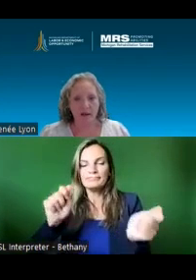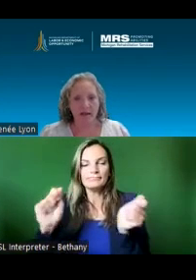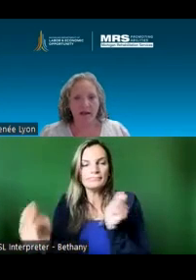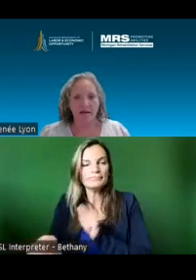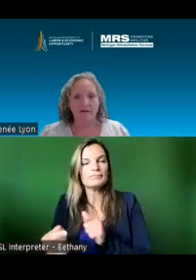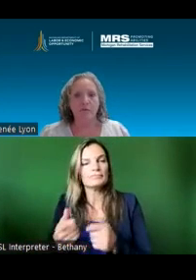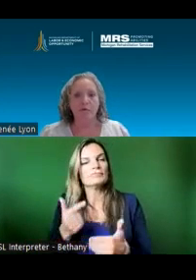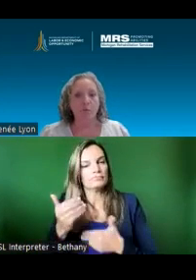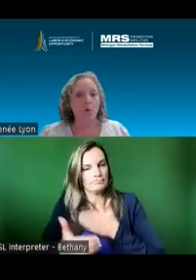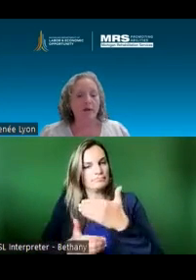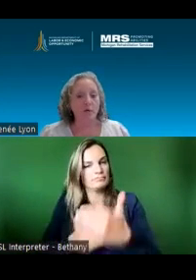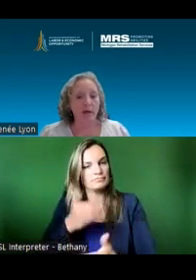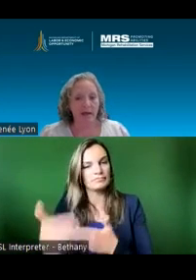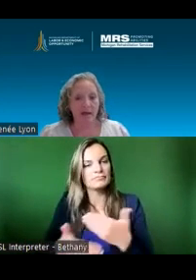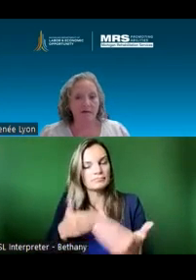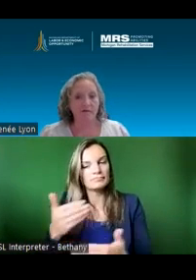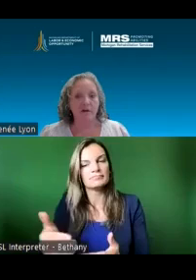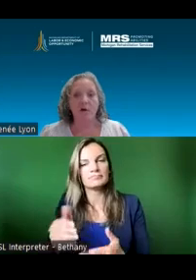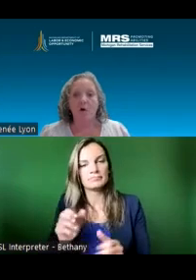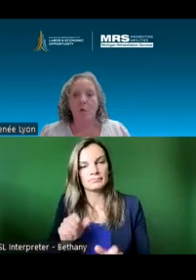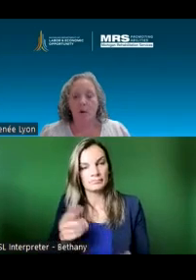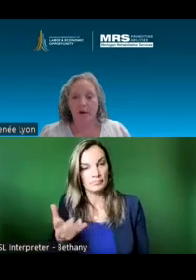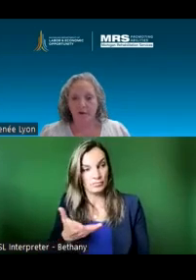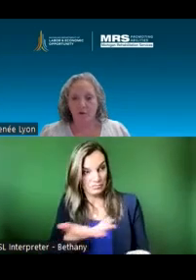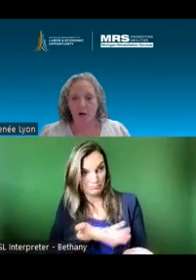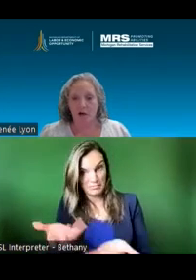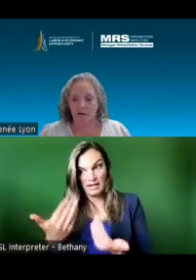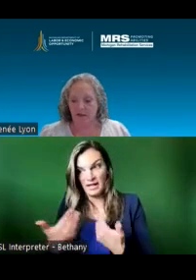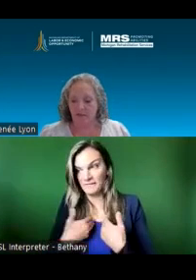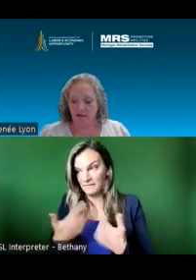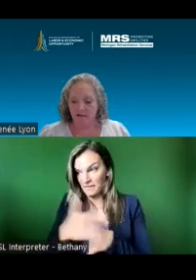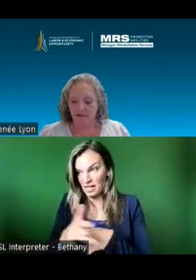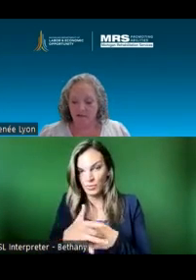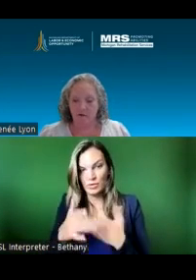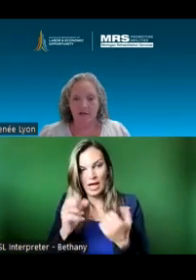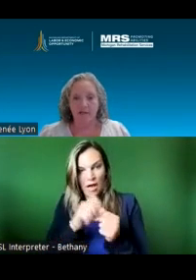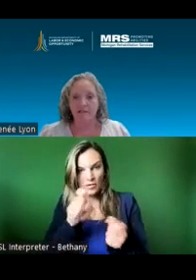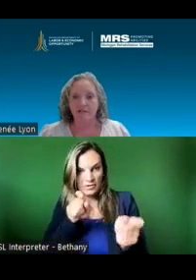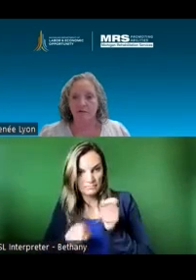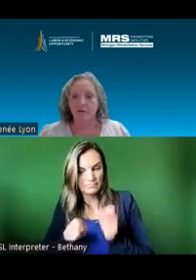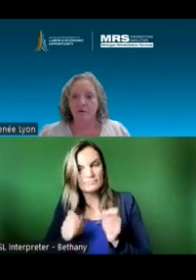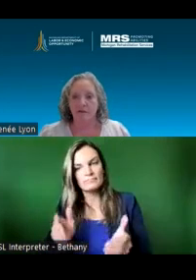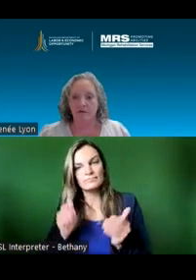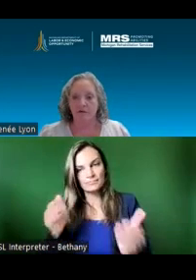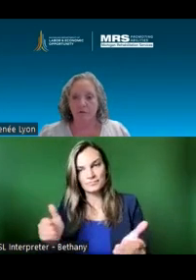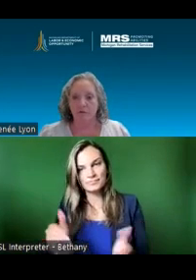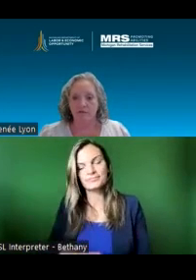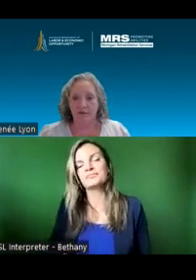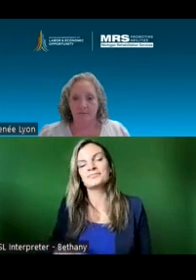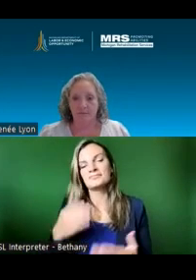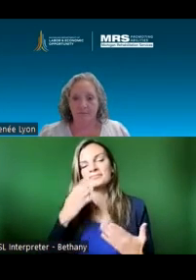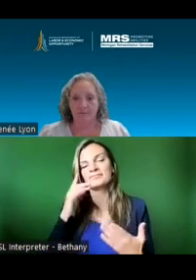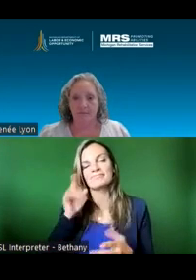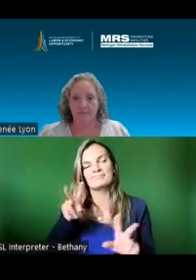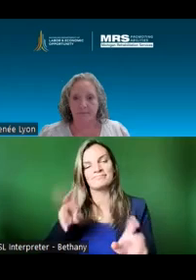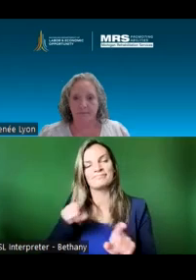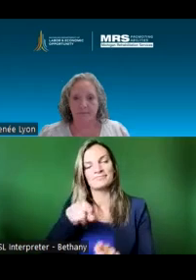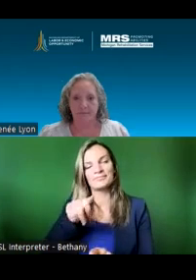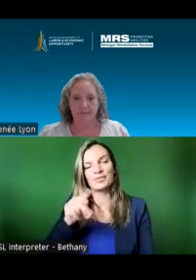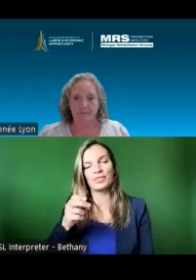what you have with what you have where you are. And that is credited to Theodore Roosevelt.